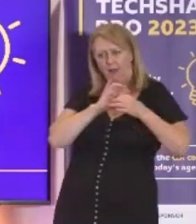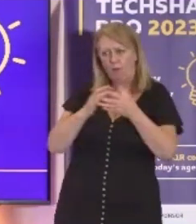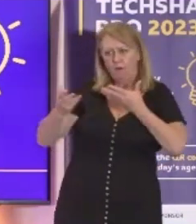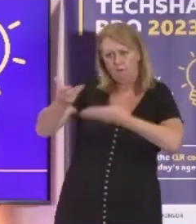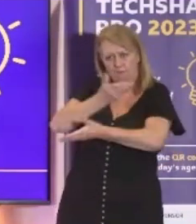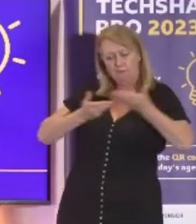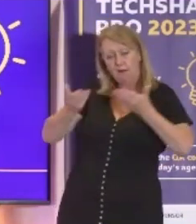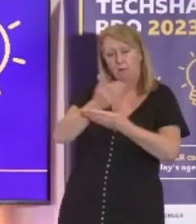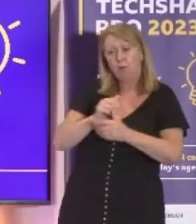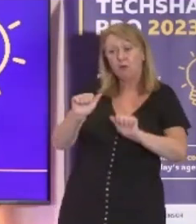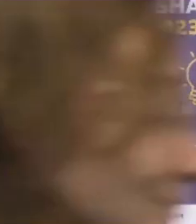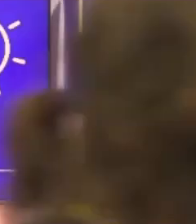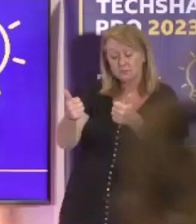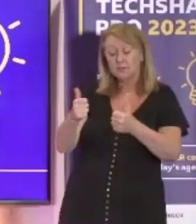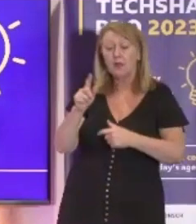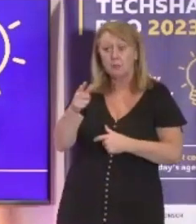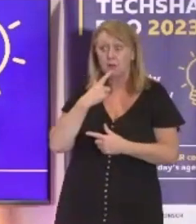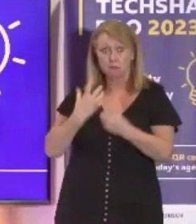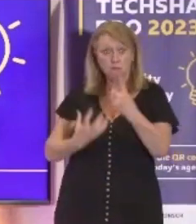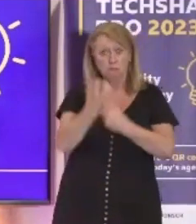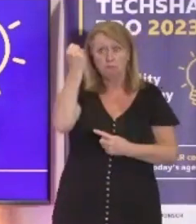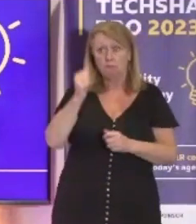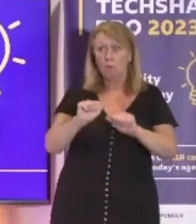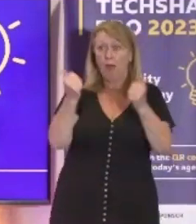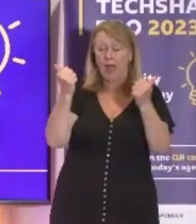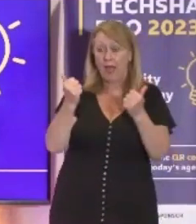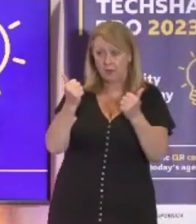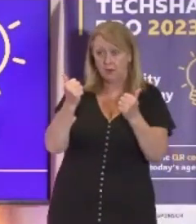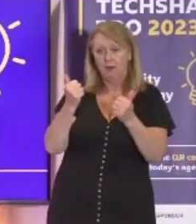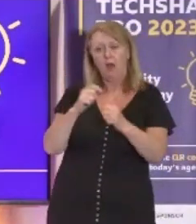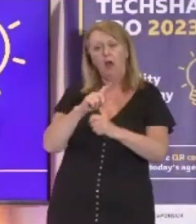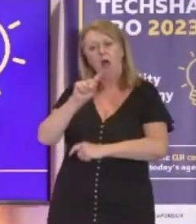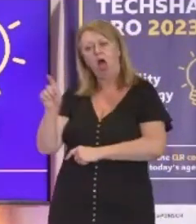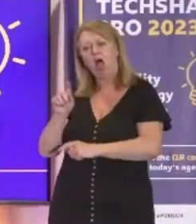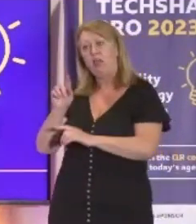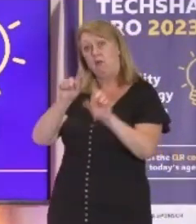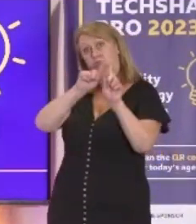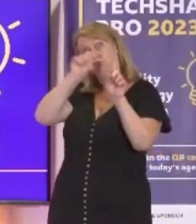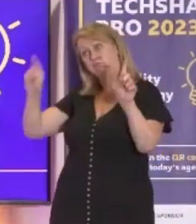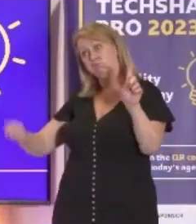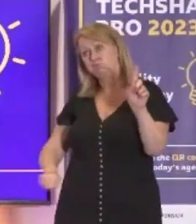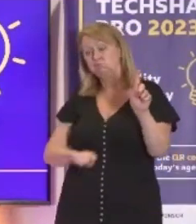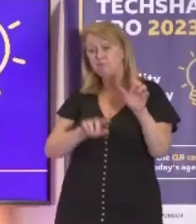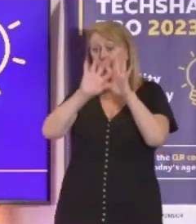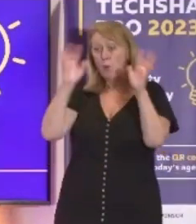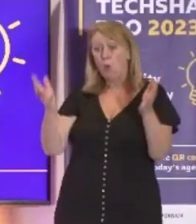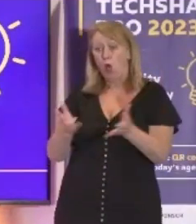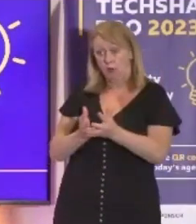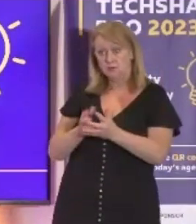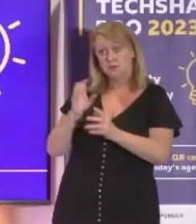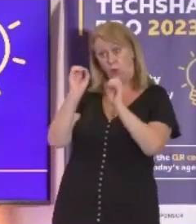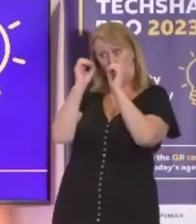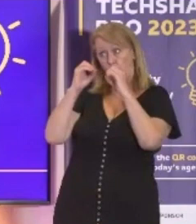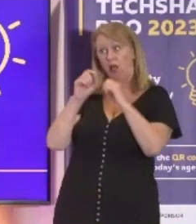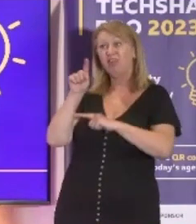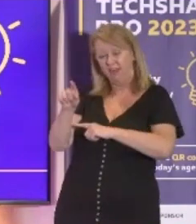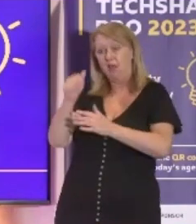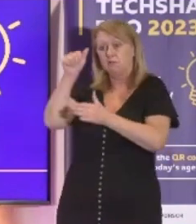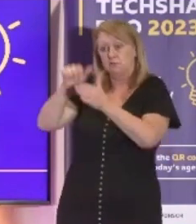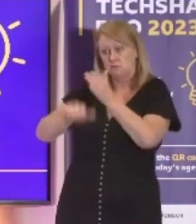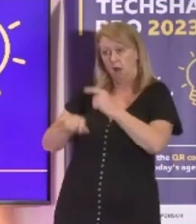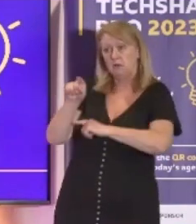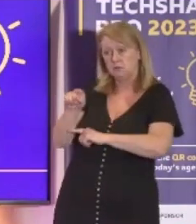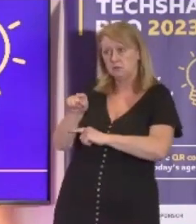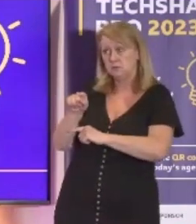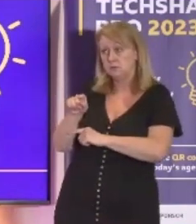really cool is that it's taken off so well that other sites in Google around the world are in the process of actually, many